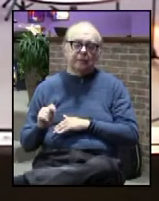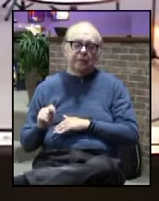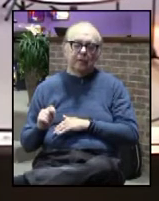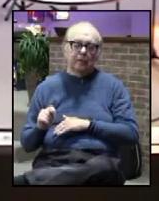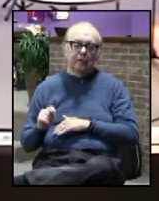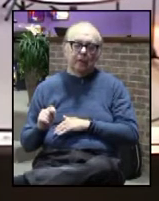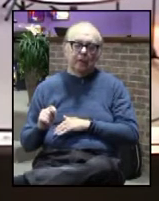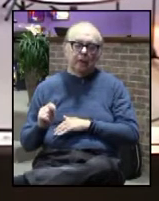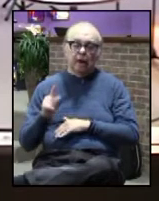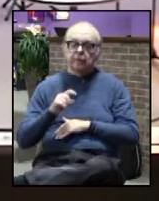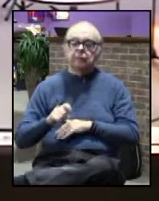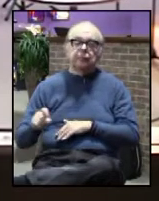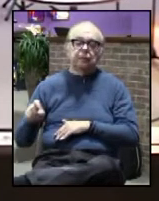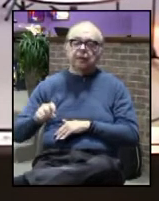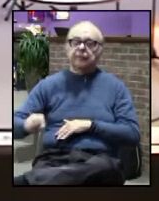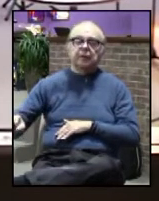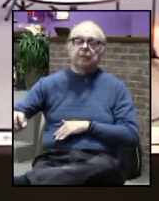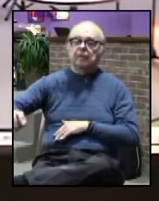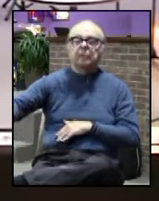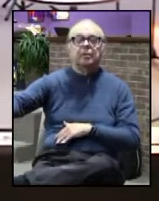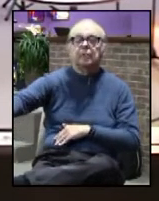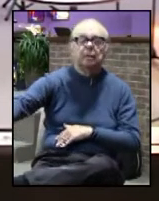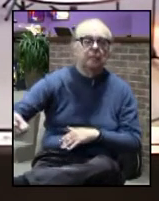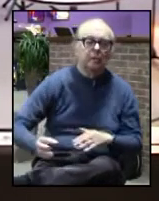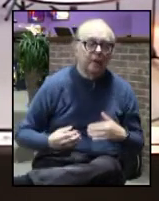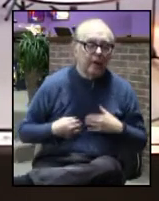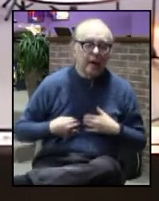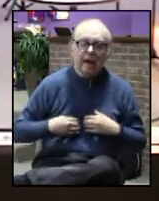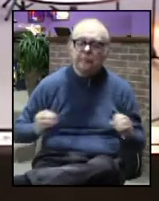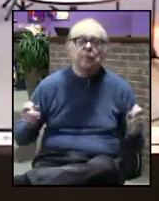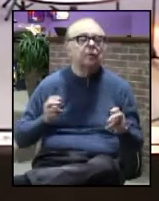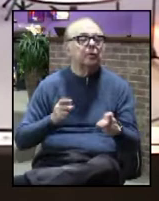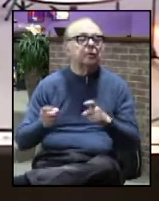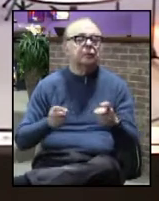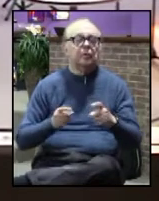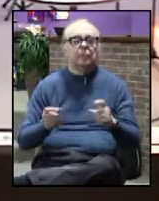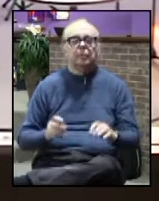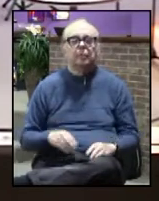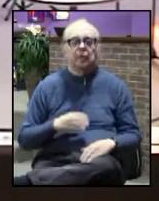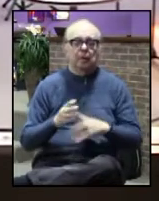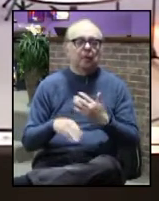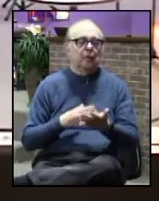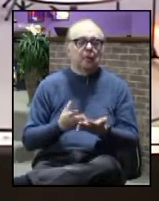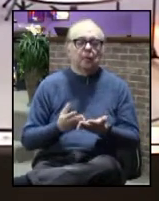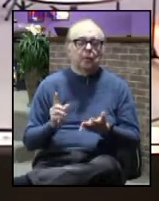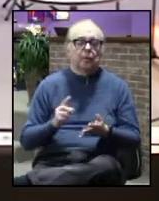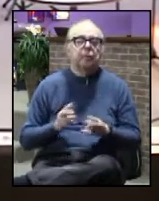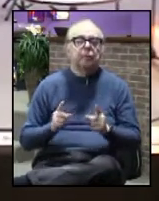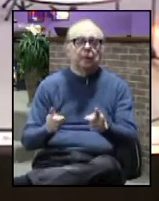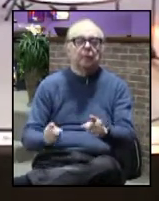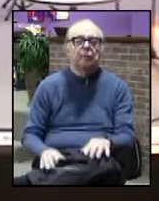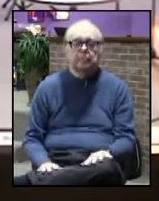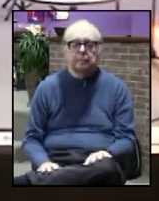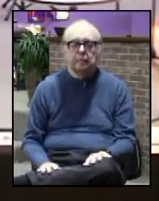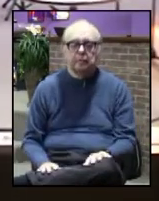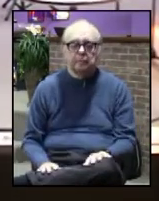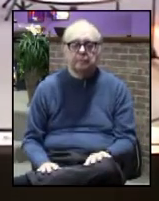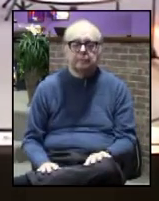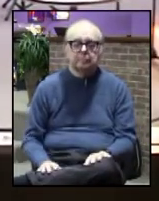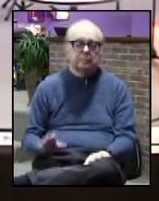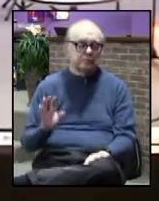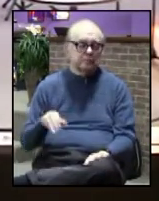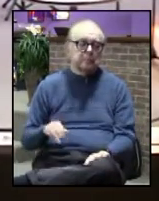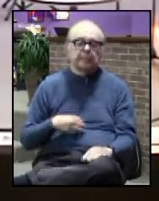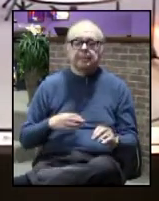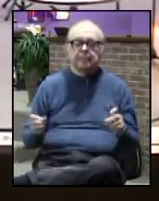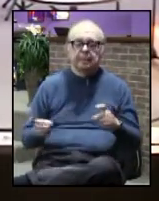and you're just drifting. And you have no control over where you're going. You have